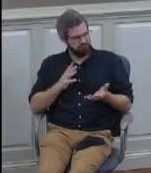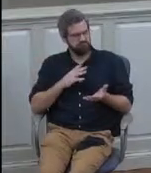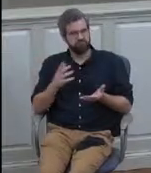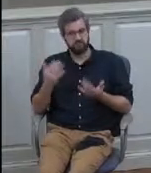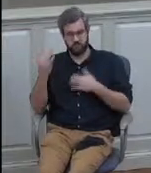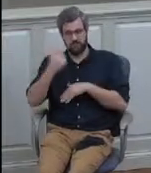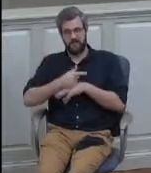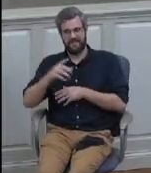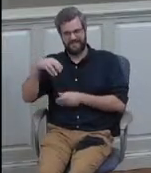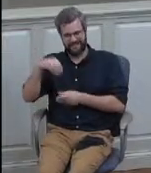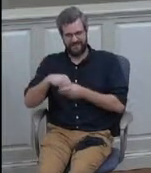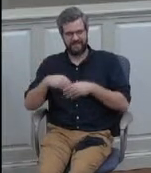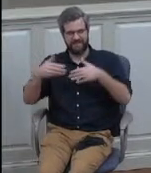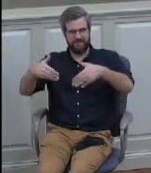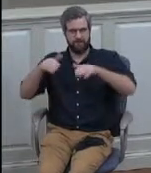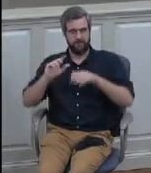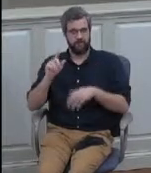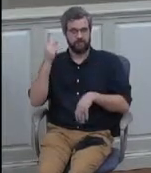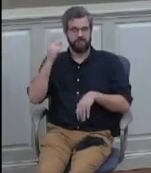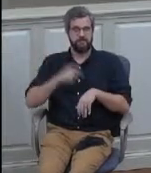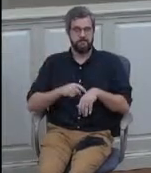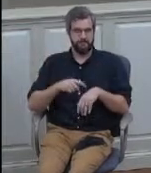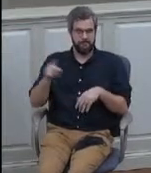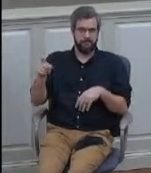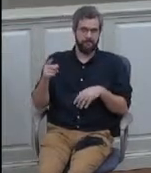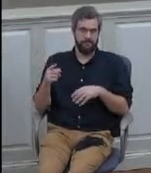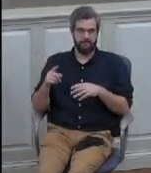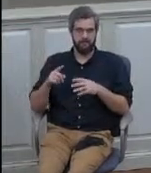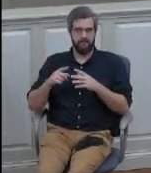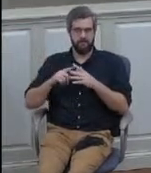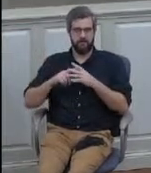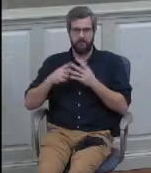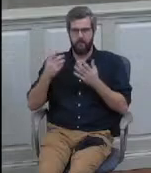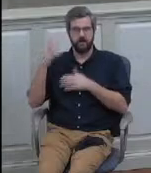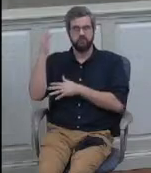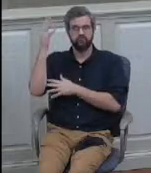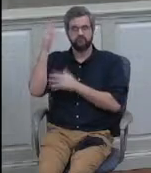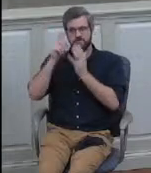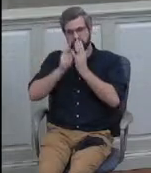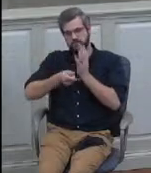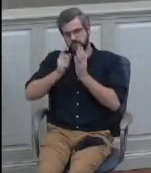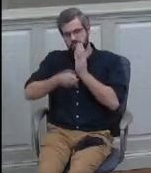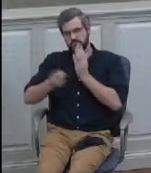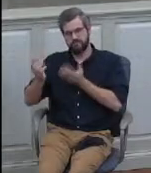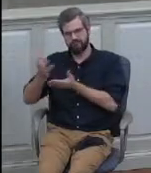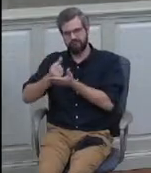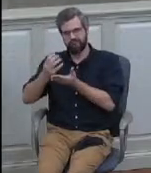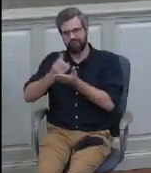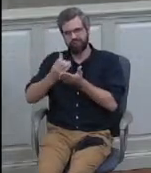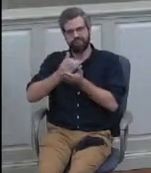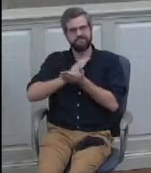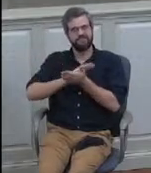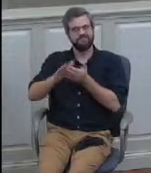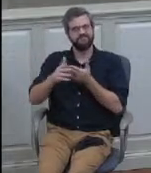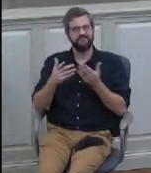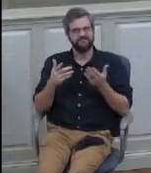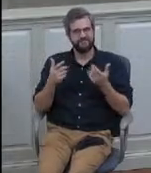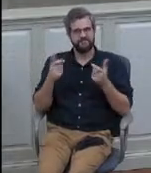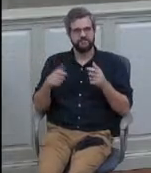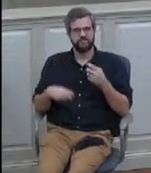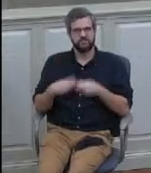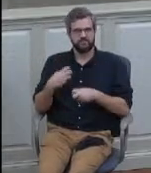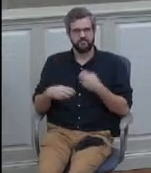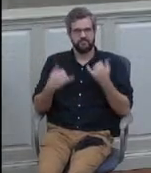cemetery today, I think, for the first time, and start picking up limbs, because that's what our biggest issue is there right now.